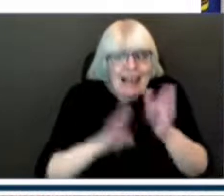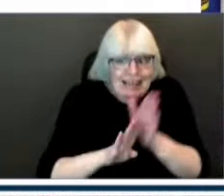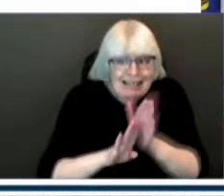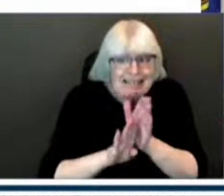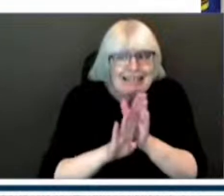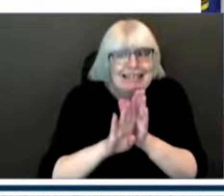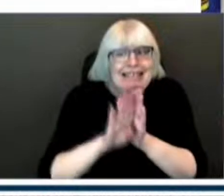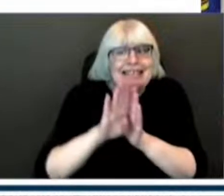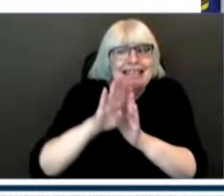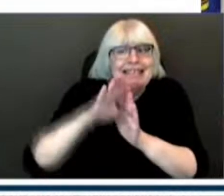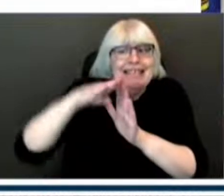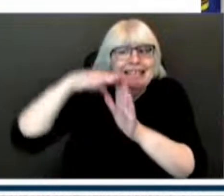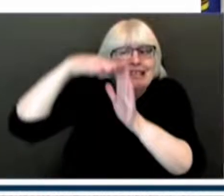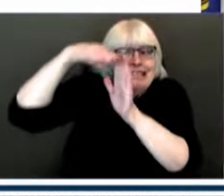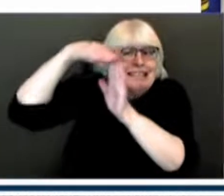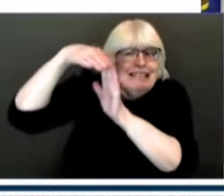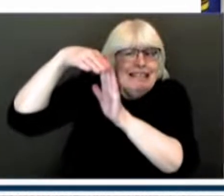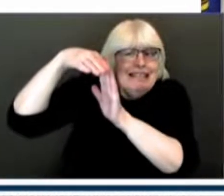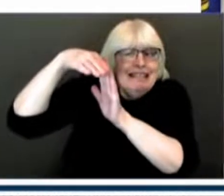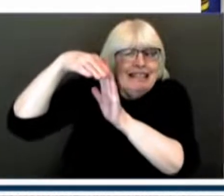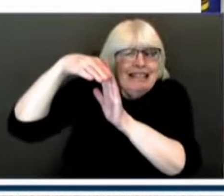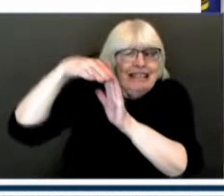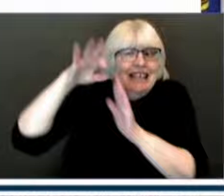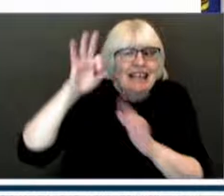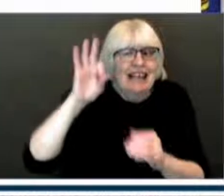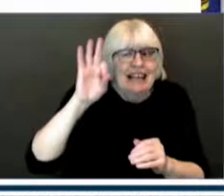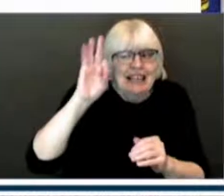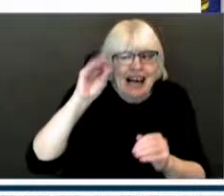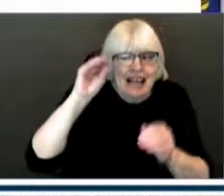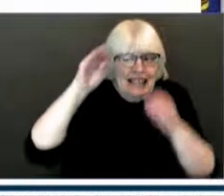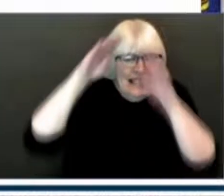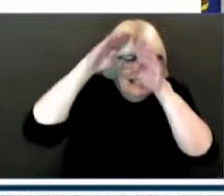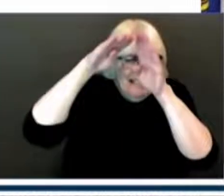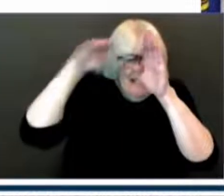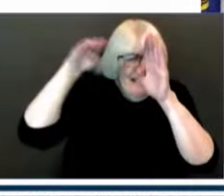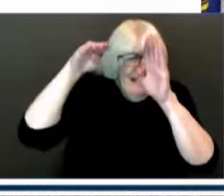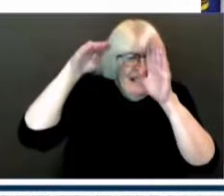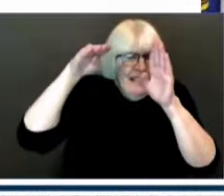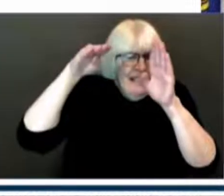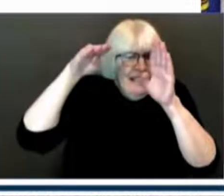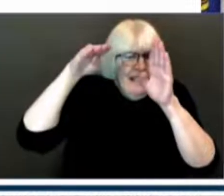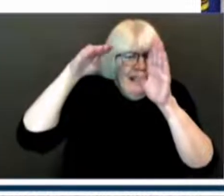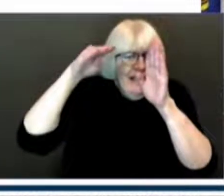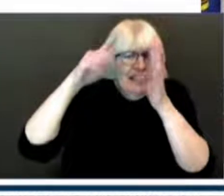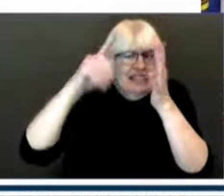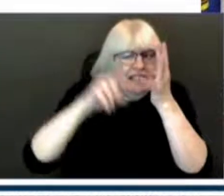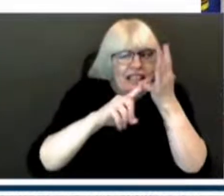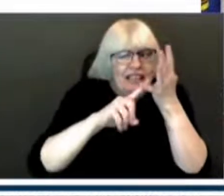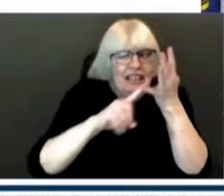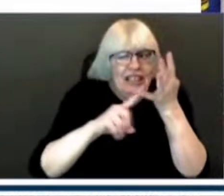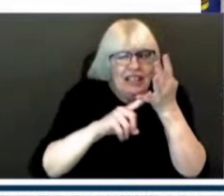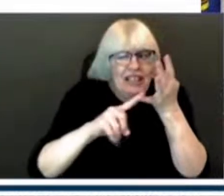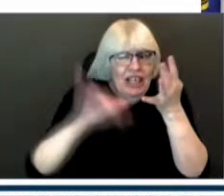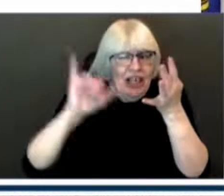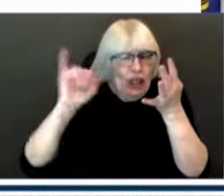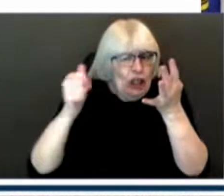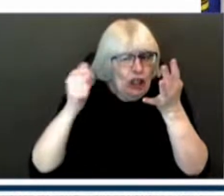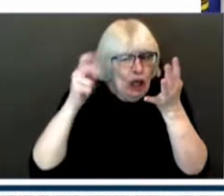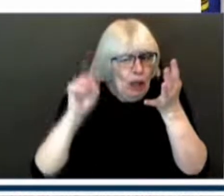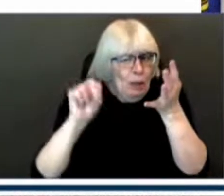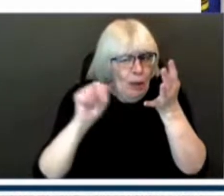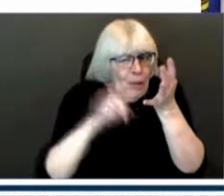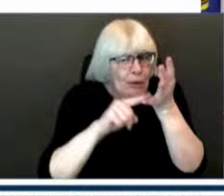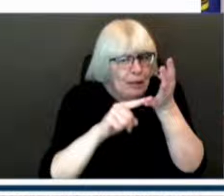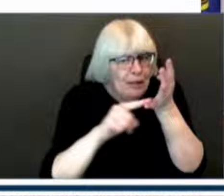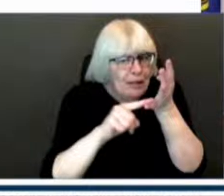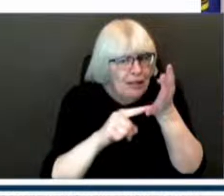level, and that's been the case since late January. I'm wondering how comfortable you are. Obviously, you said you're confident lifting restrictions with